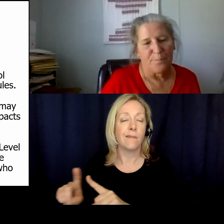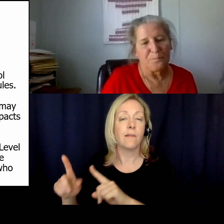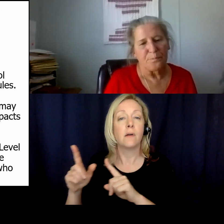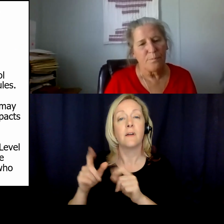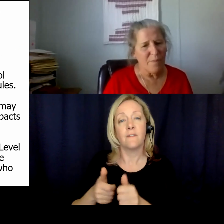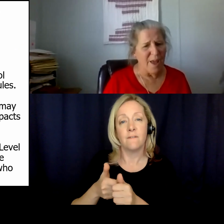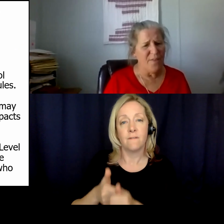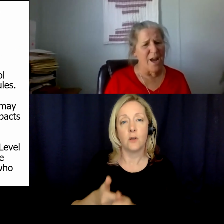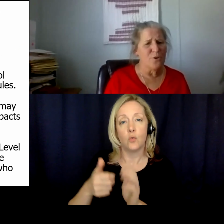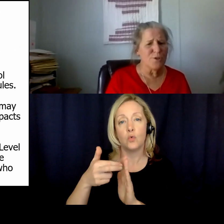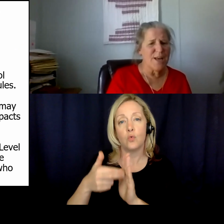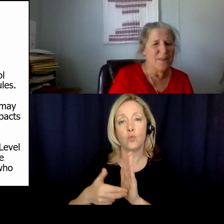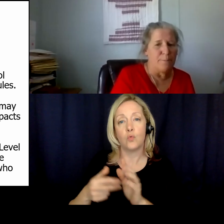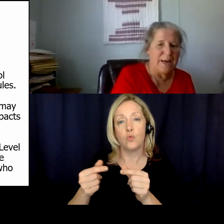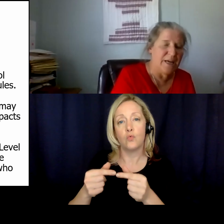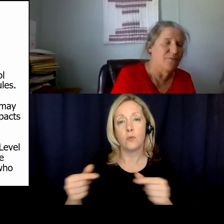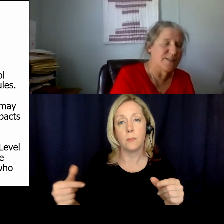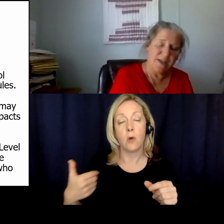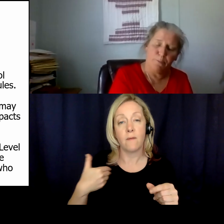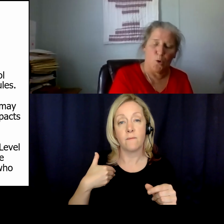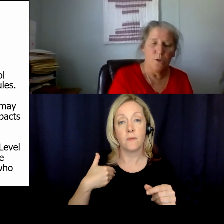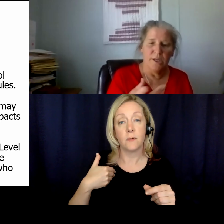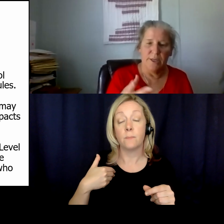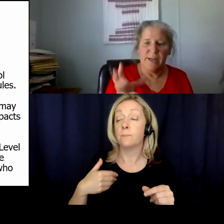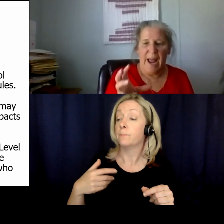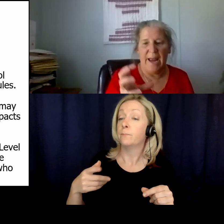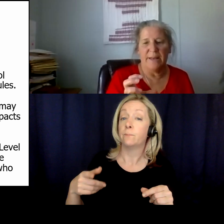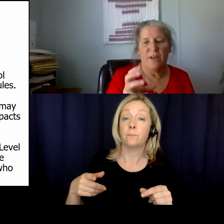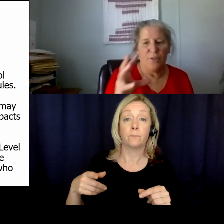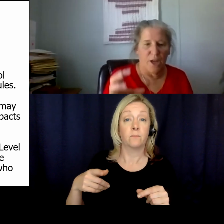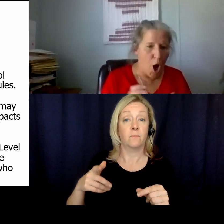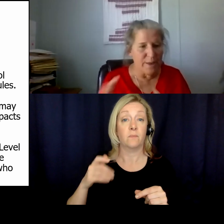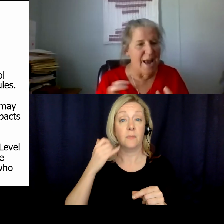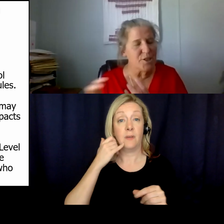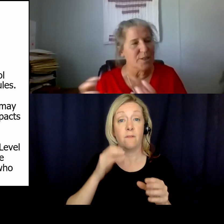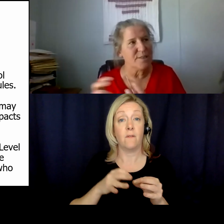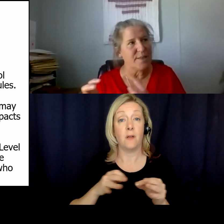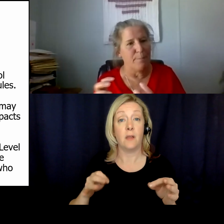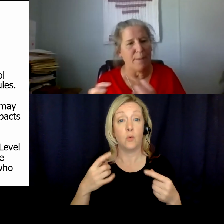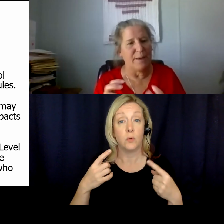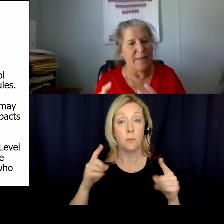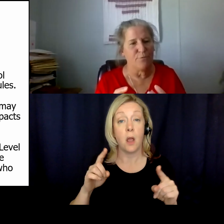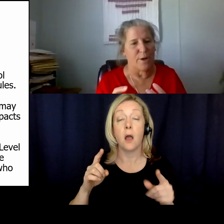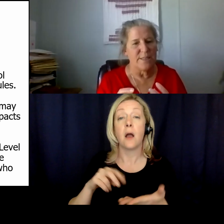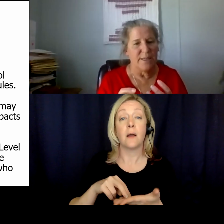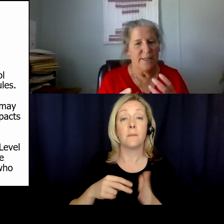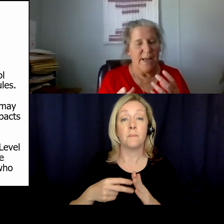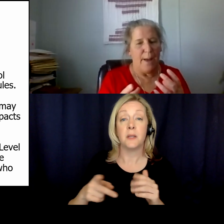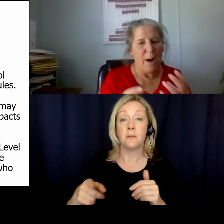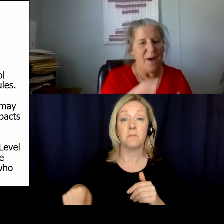rules. And they understand the meaning of the symbol and the combinations that may be